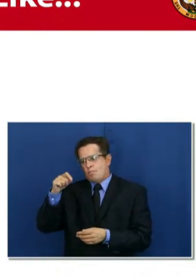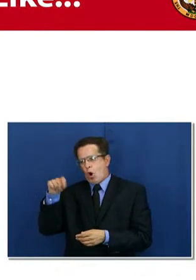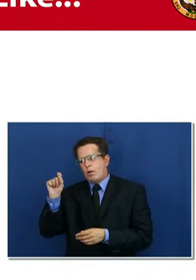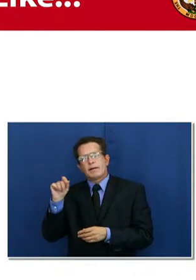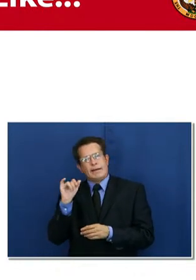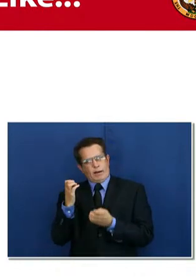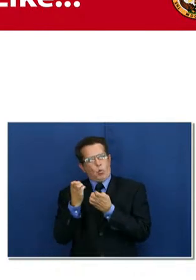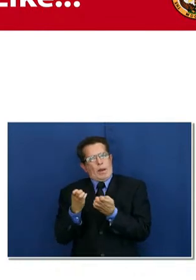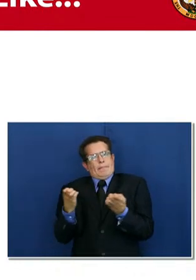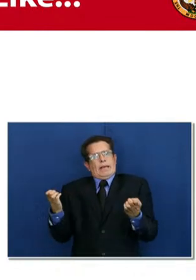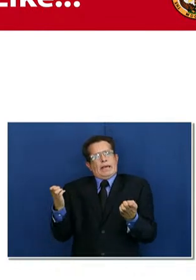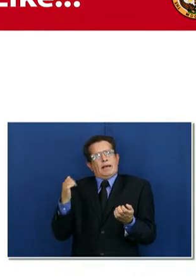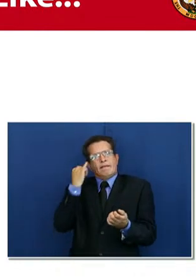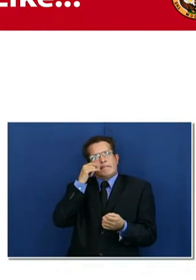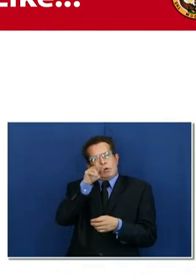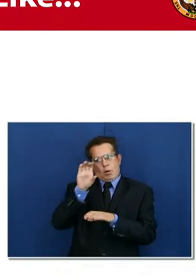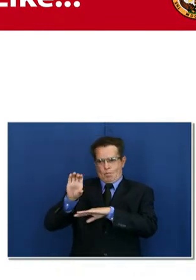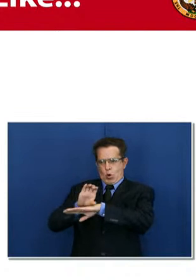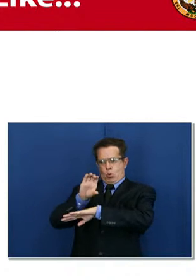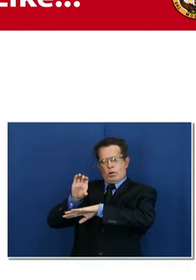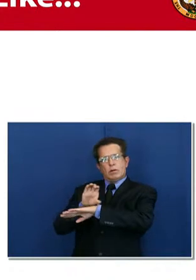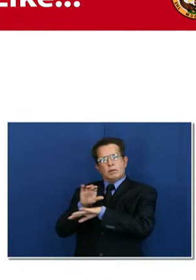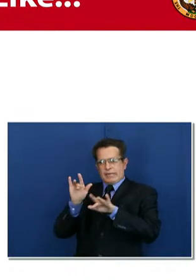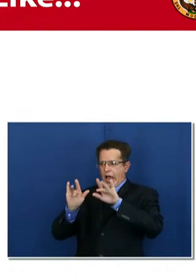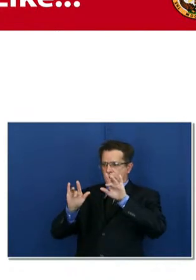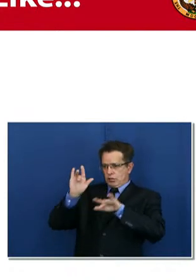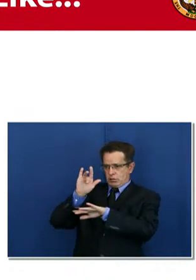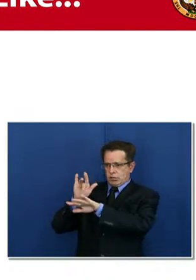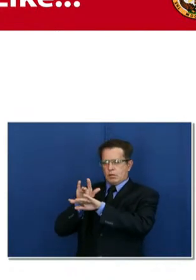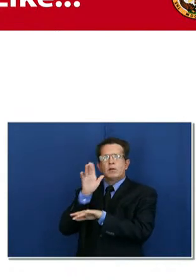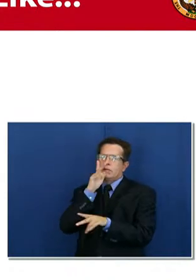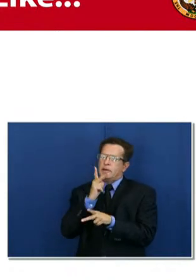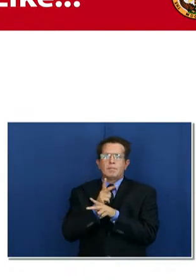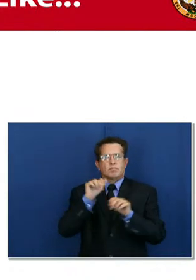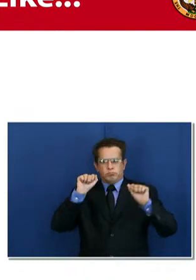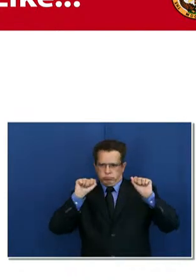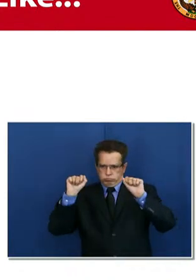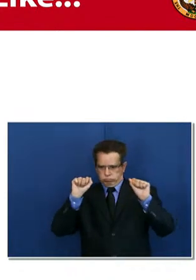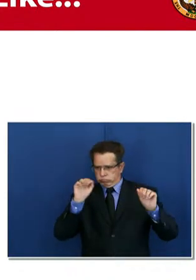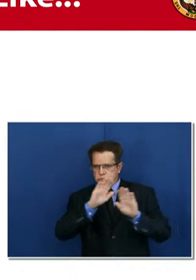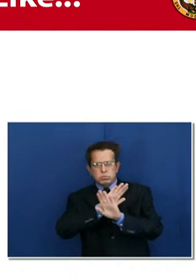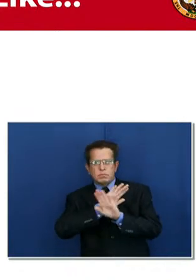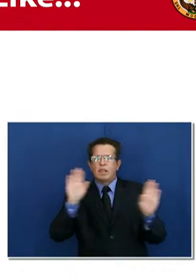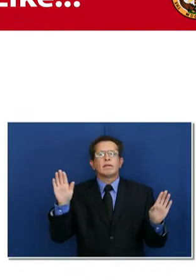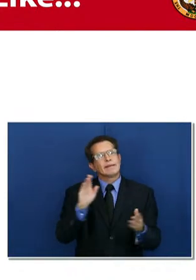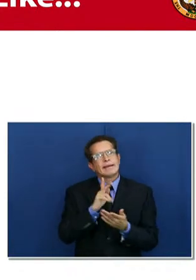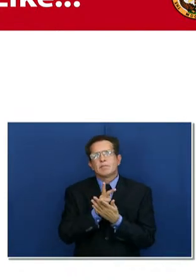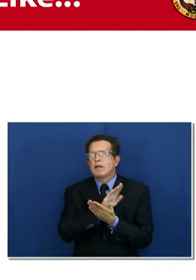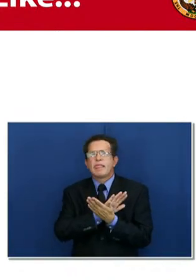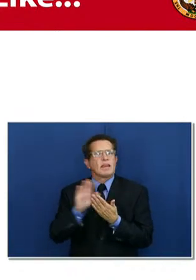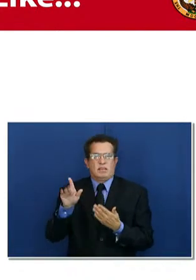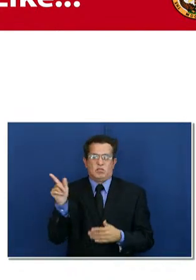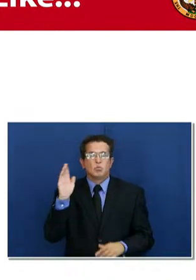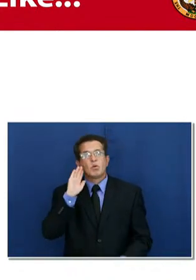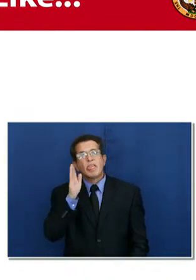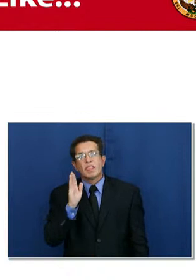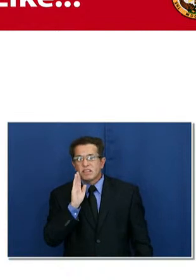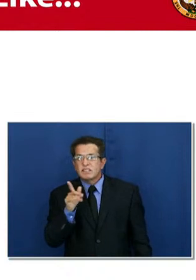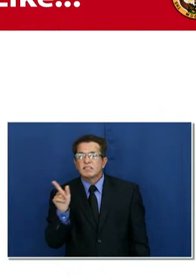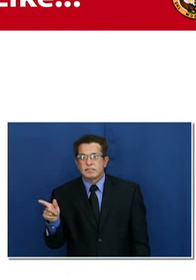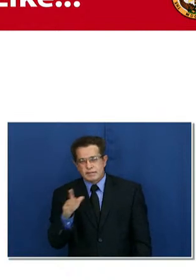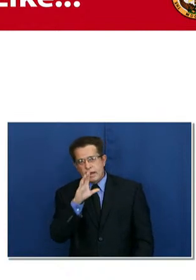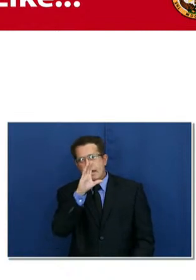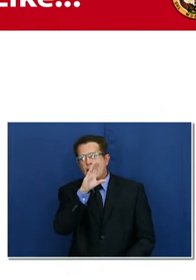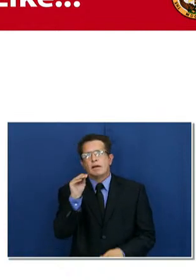the touchscreen units that we have. That there will be 7 on average at every single one of those respective locations, in addition